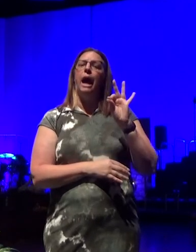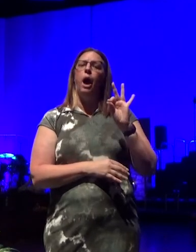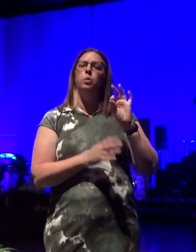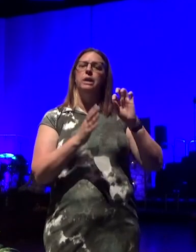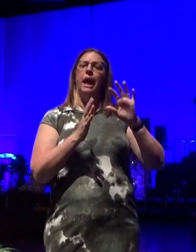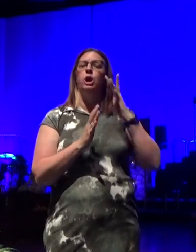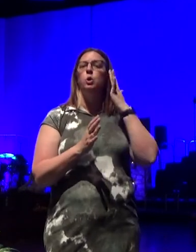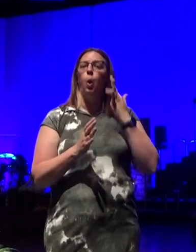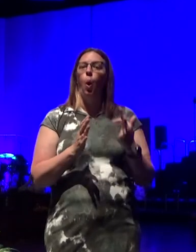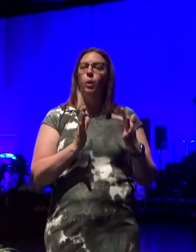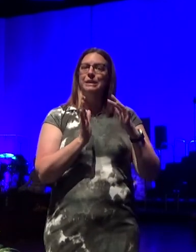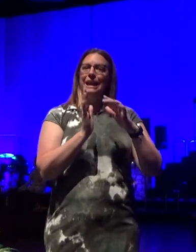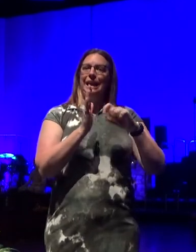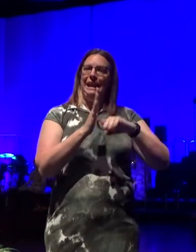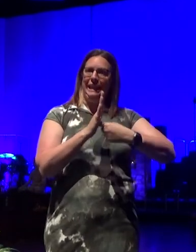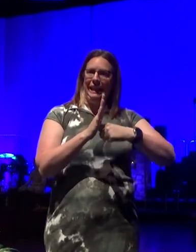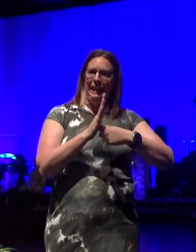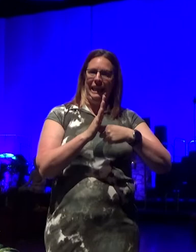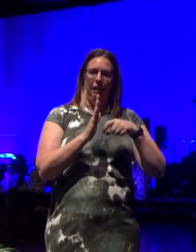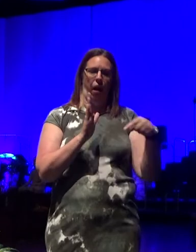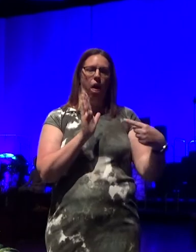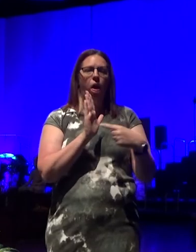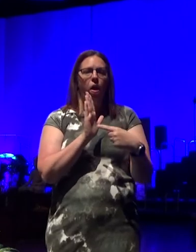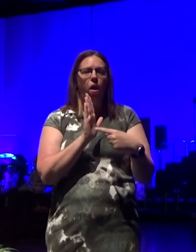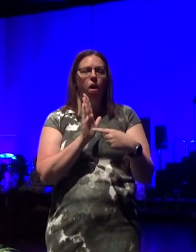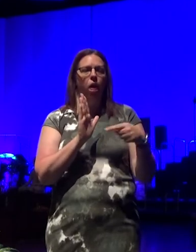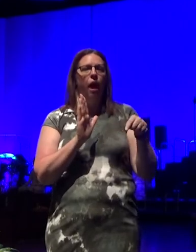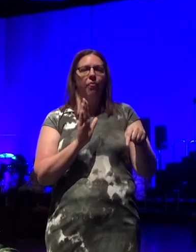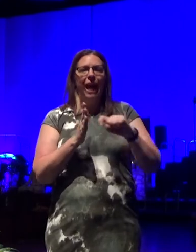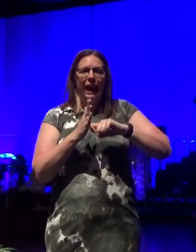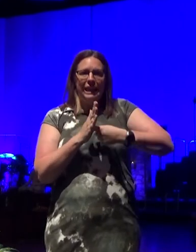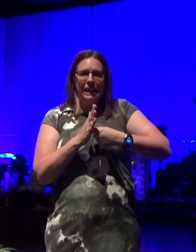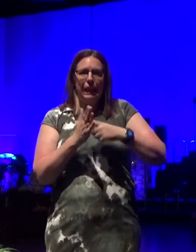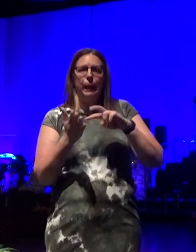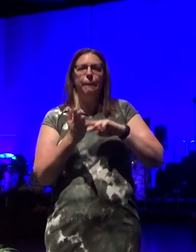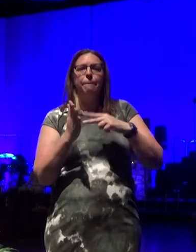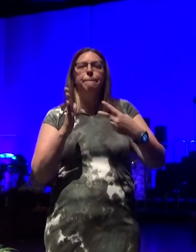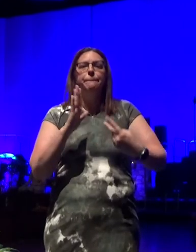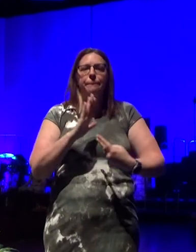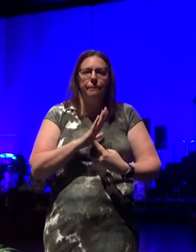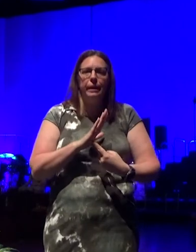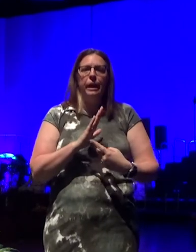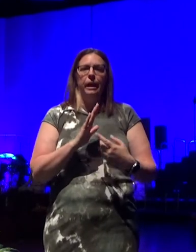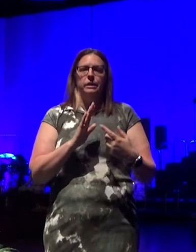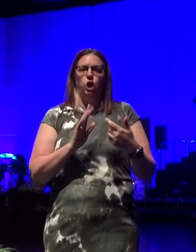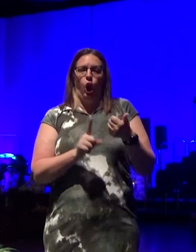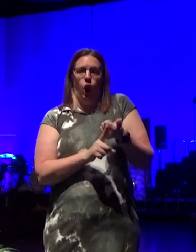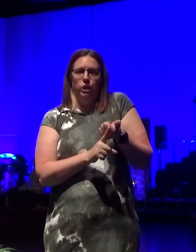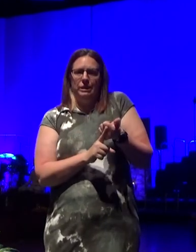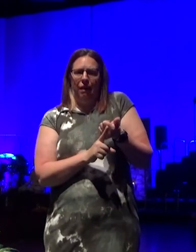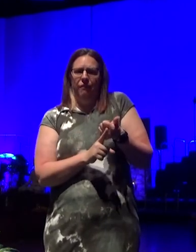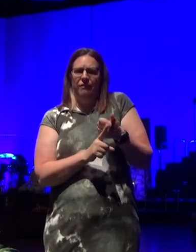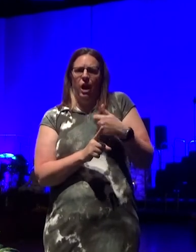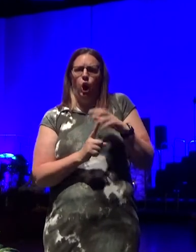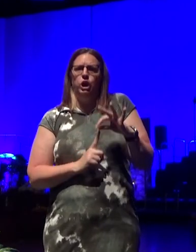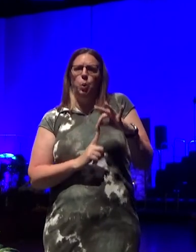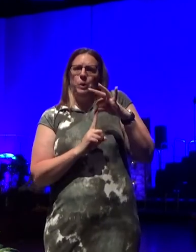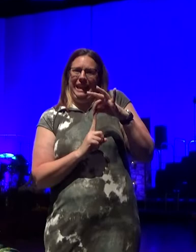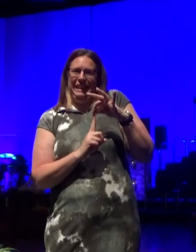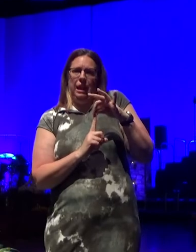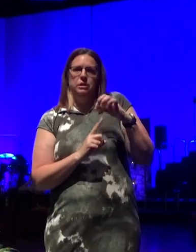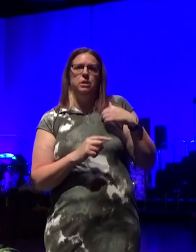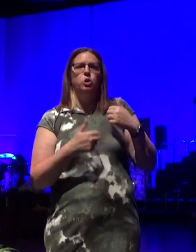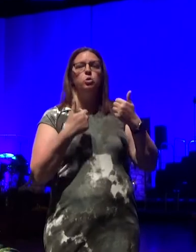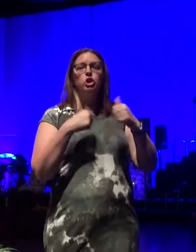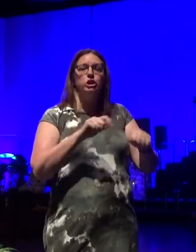symbolizing her true self. And she starts walking around and she's trying to see if it fits in any of the locks, and it doesn't.